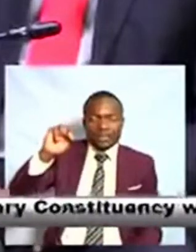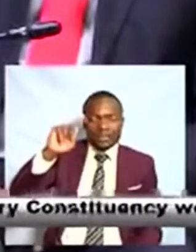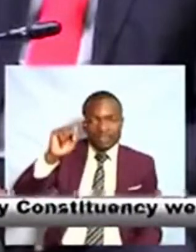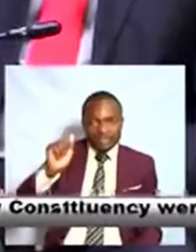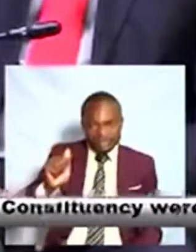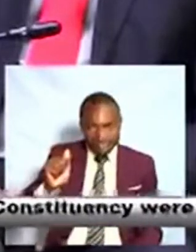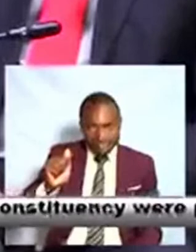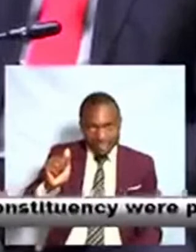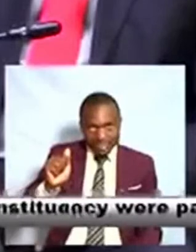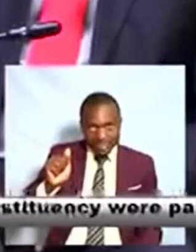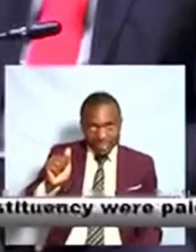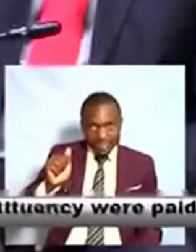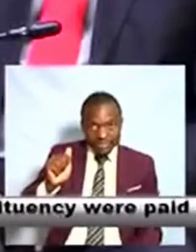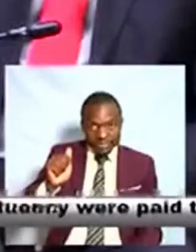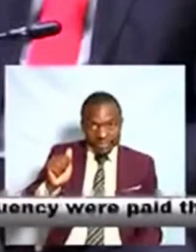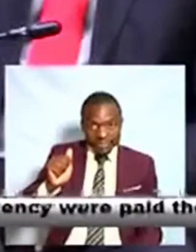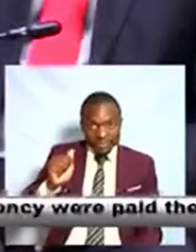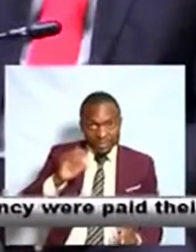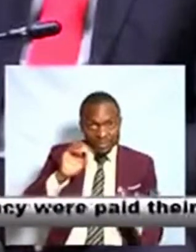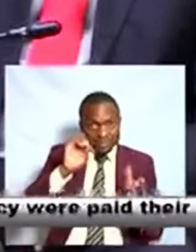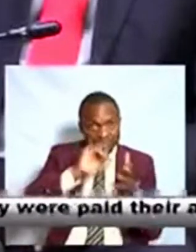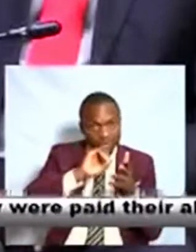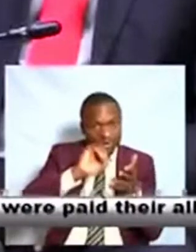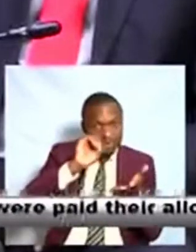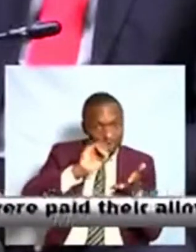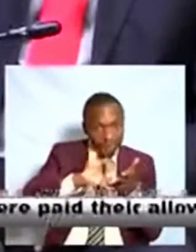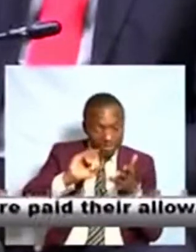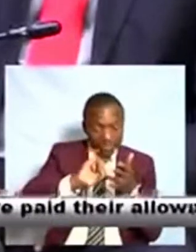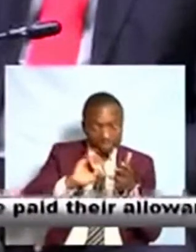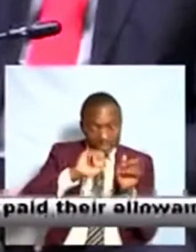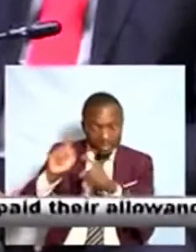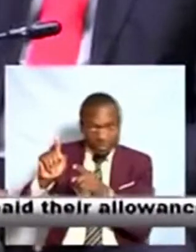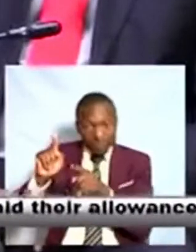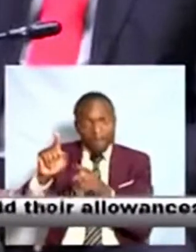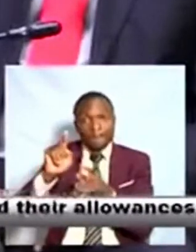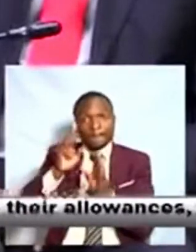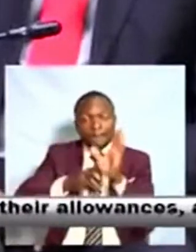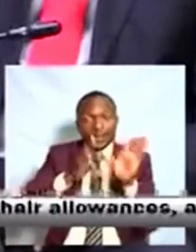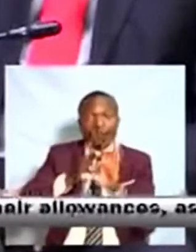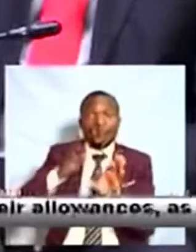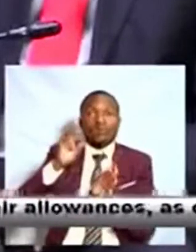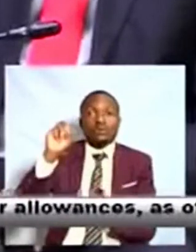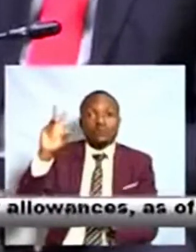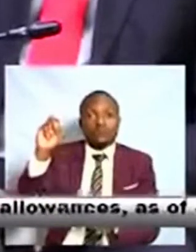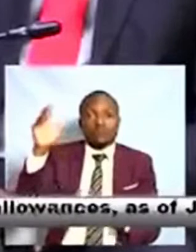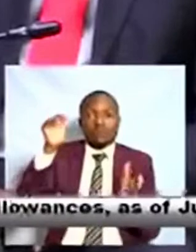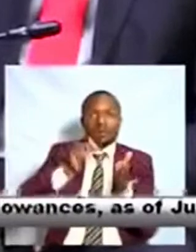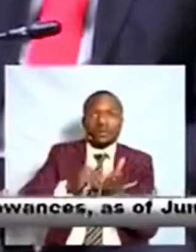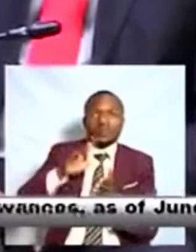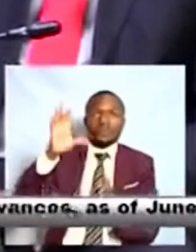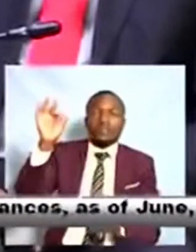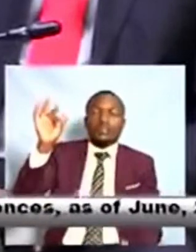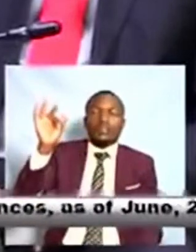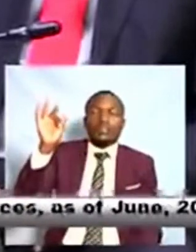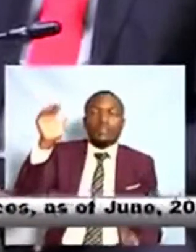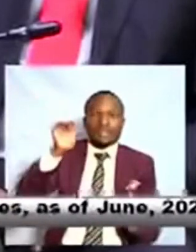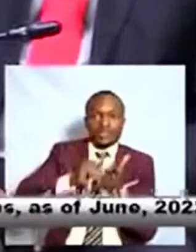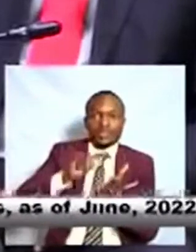Mirambo from October to May, that is 12,000. The total is